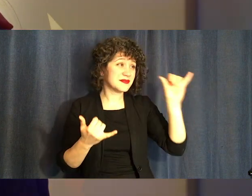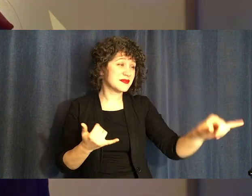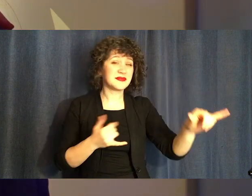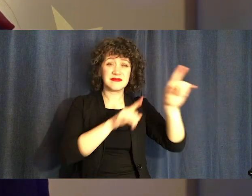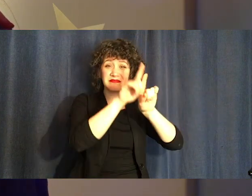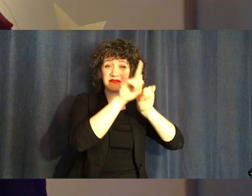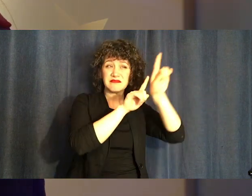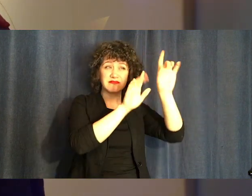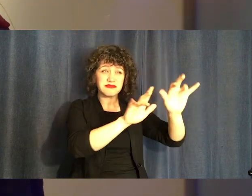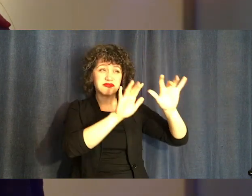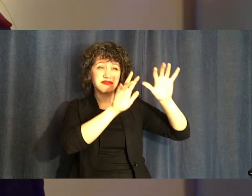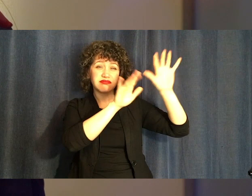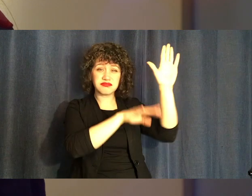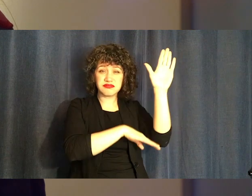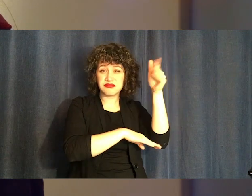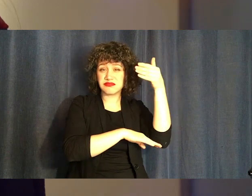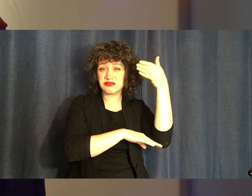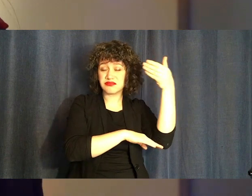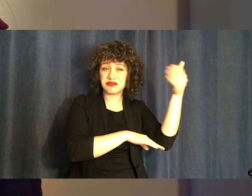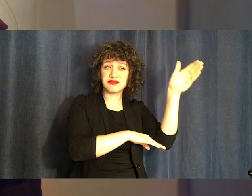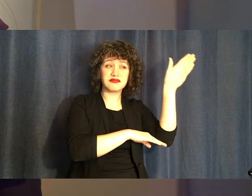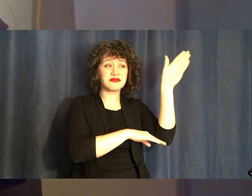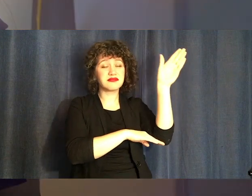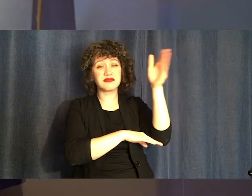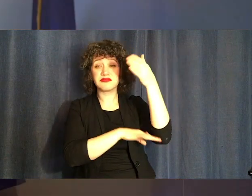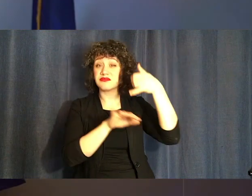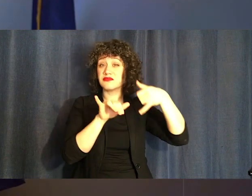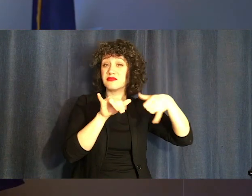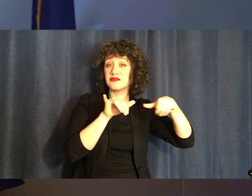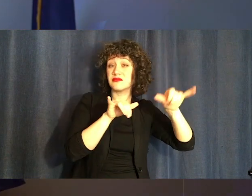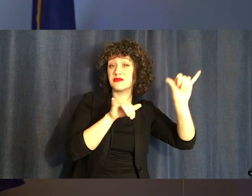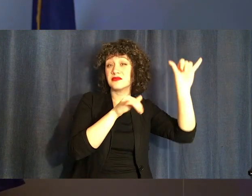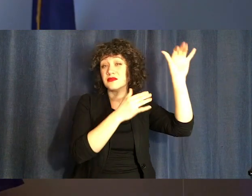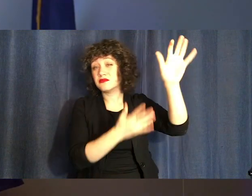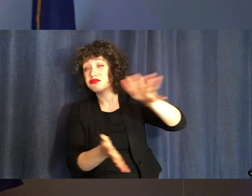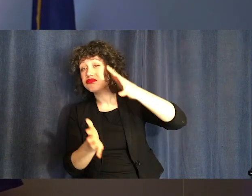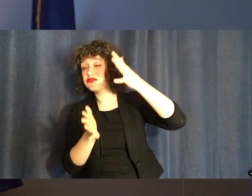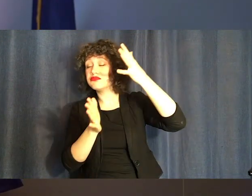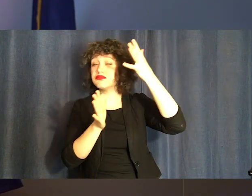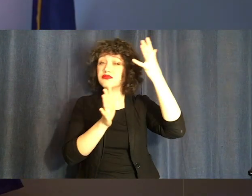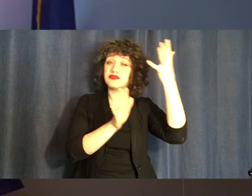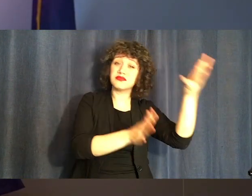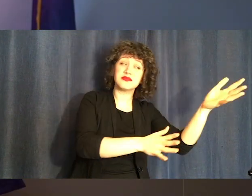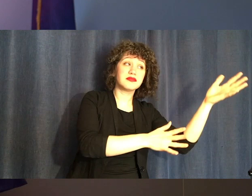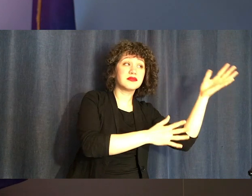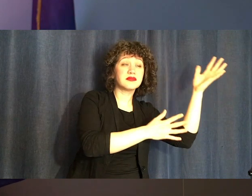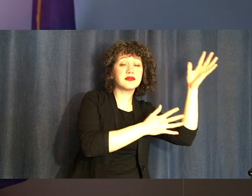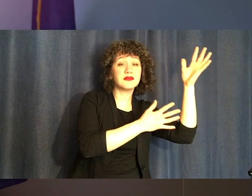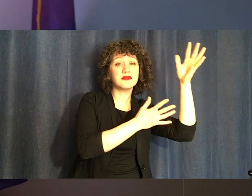does that star-spangled banner yet